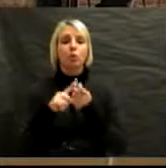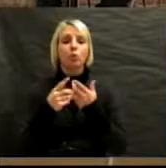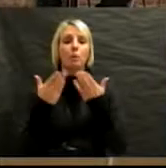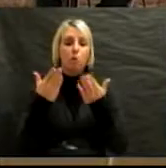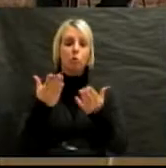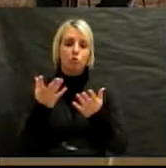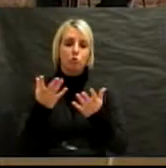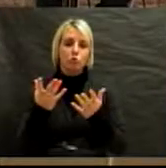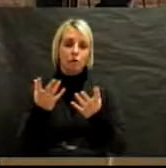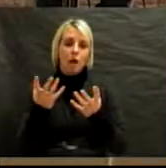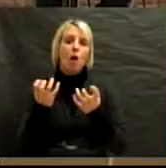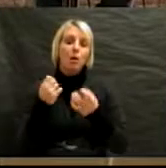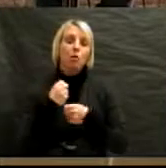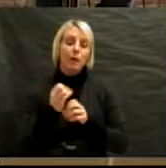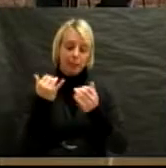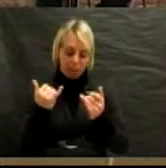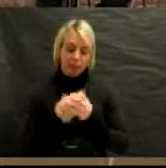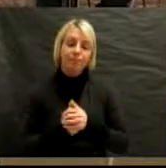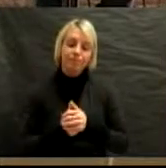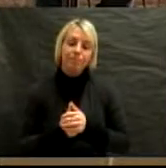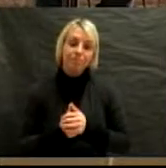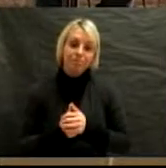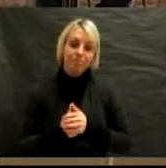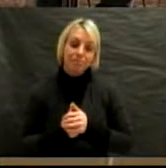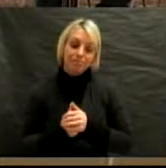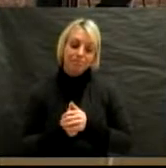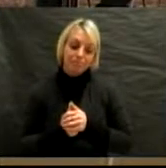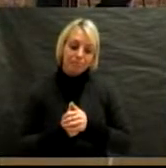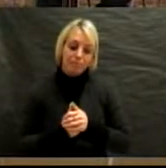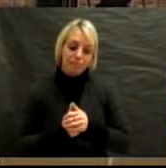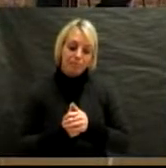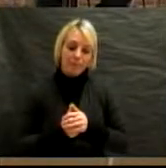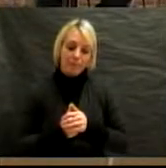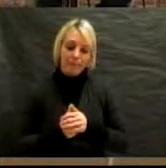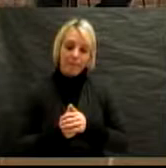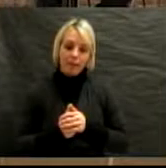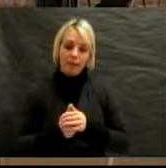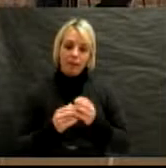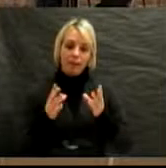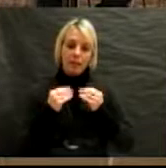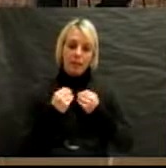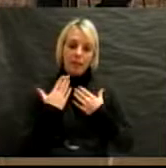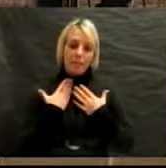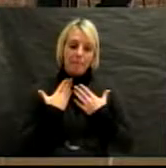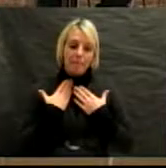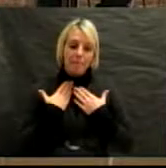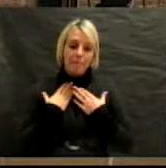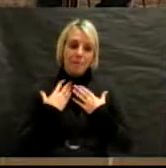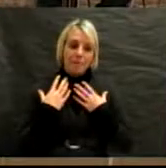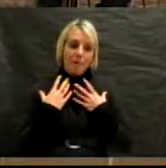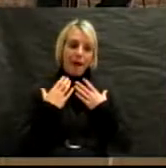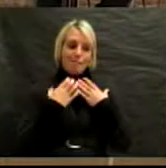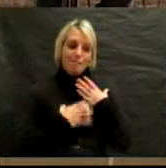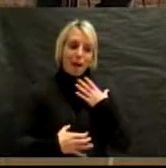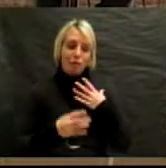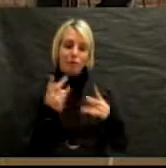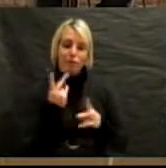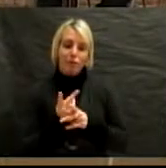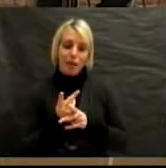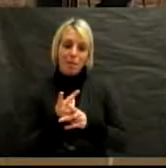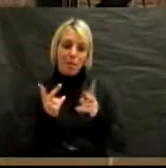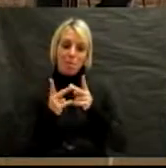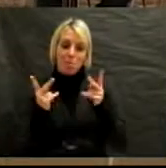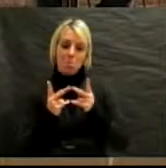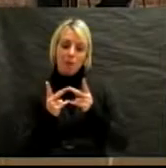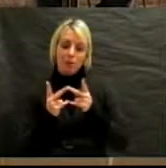to reflect my desire to try and keep things in light of where they were, and not have to describe a raise to the community at this